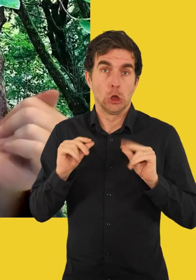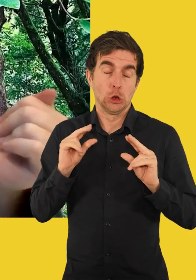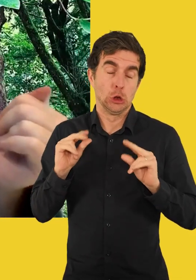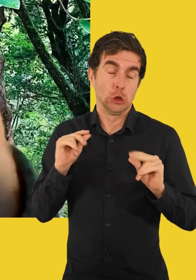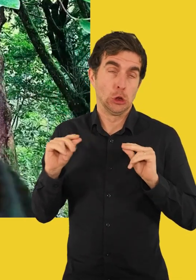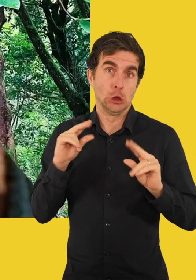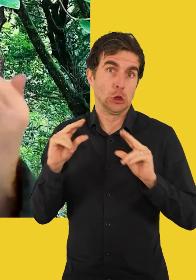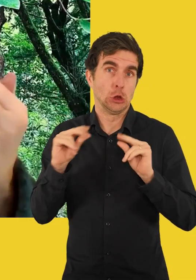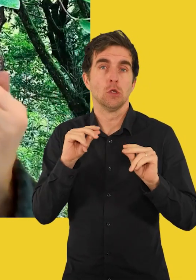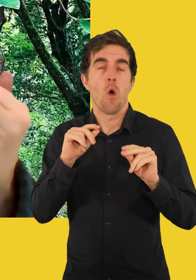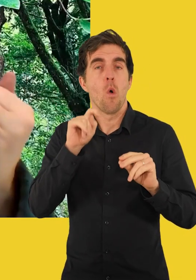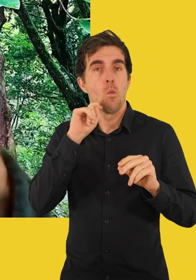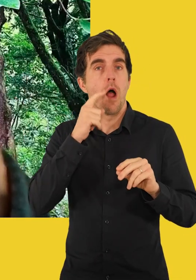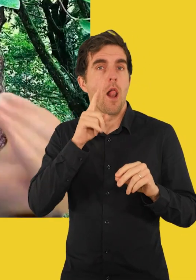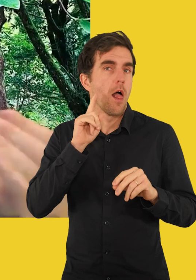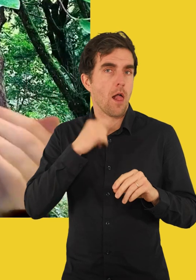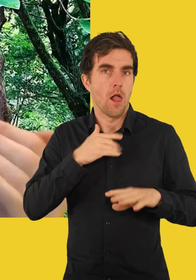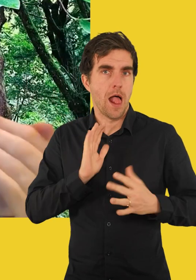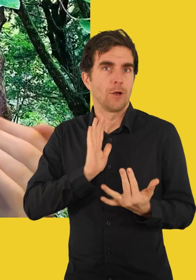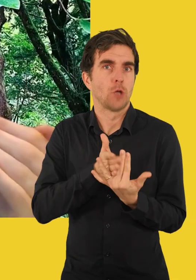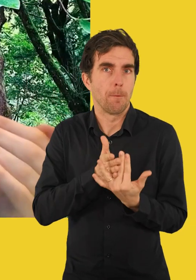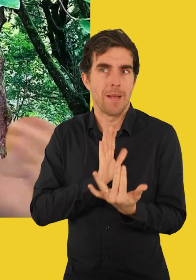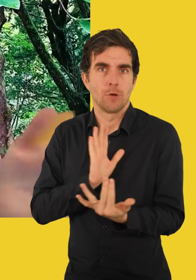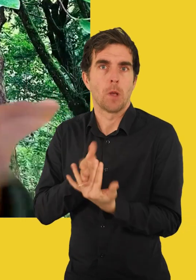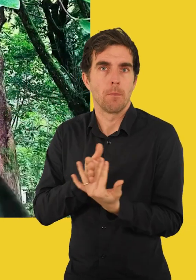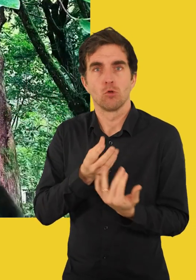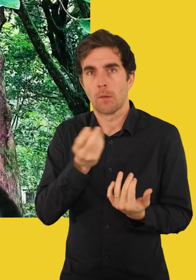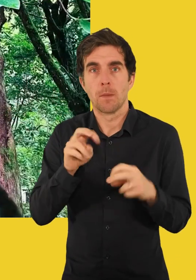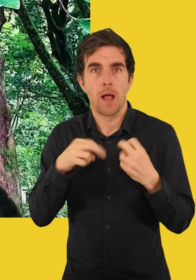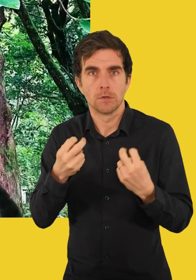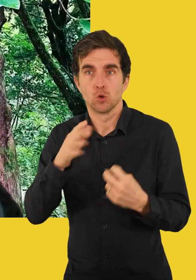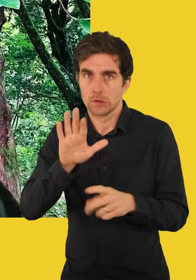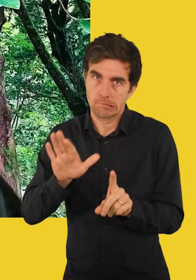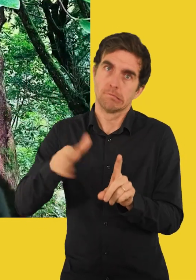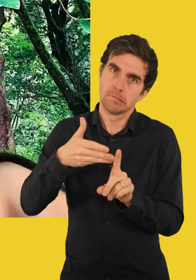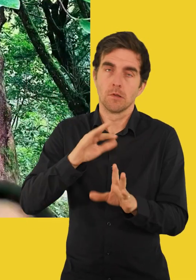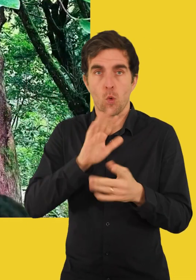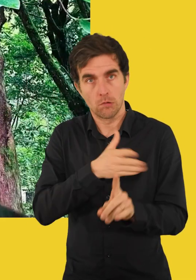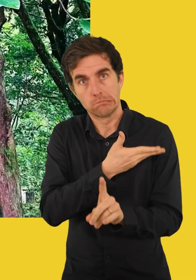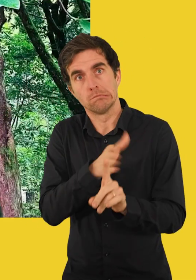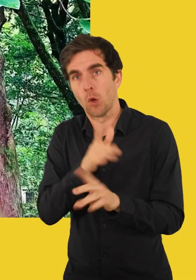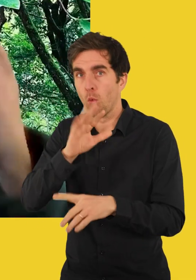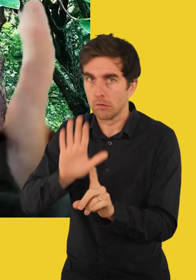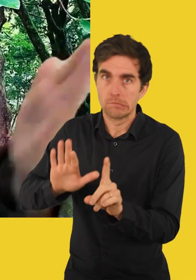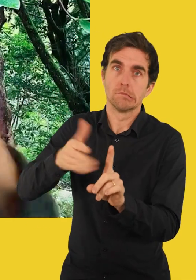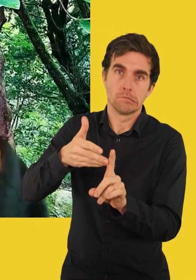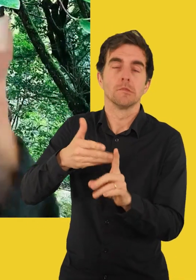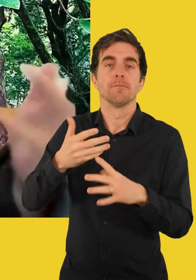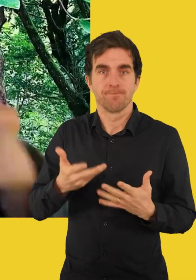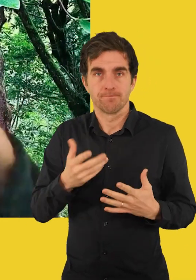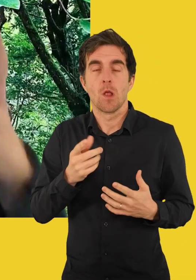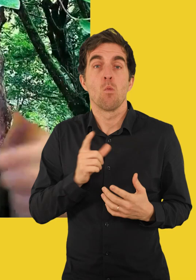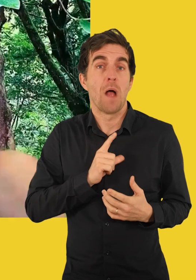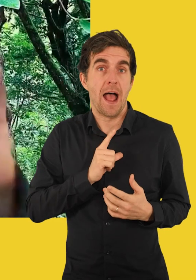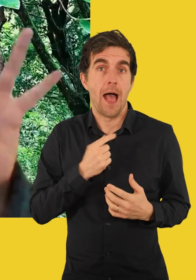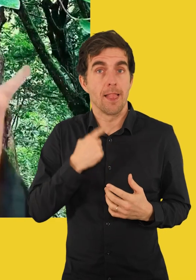So you may hear me interrupt some of our panelists to bring them back to the conversation, just because we all